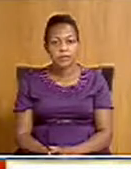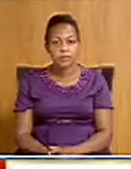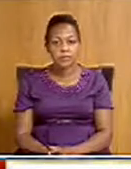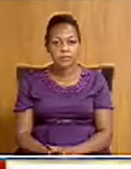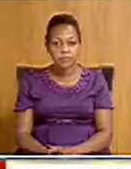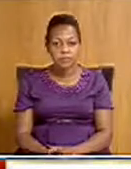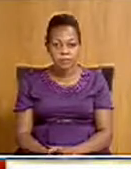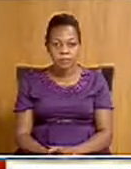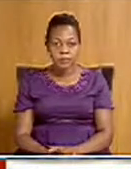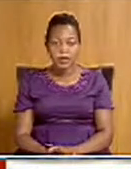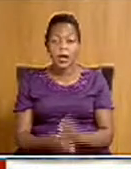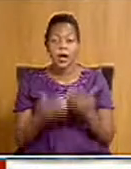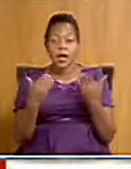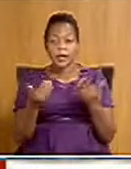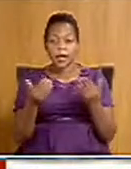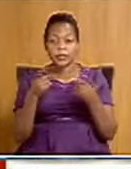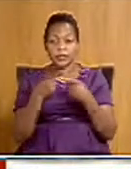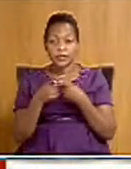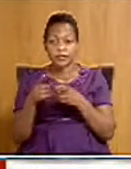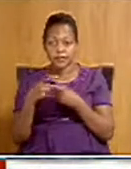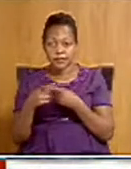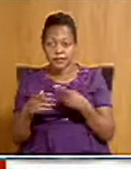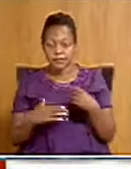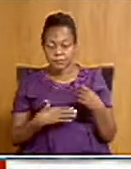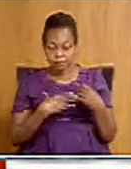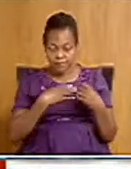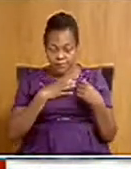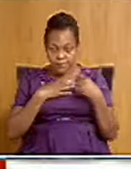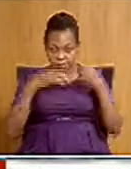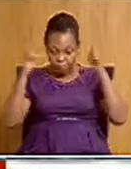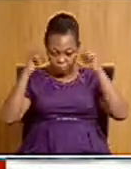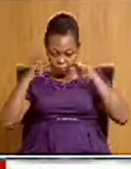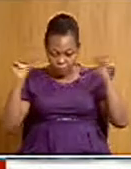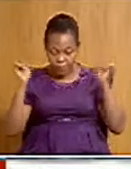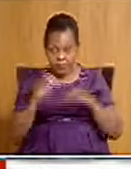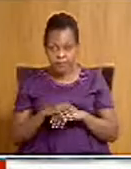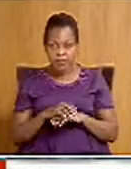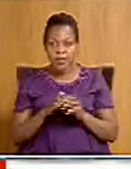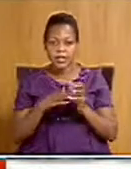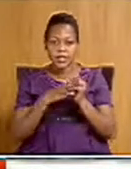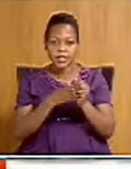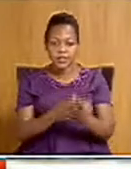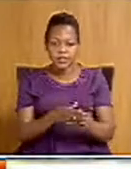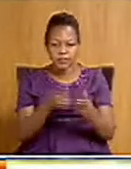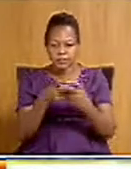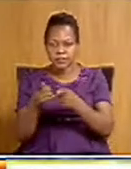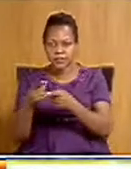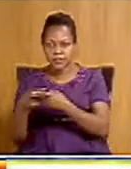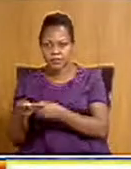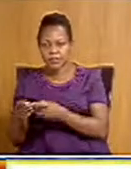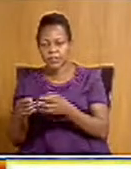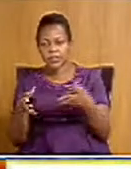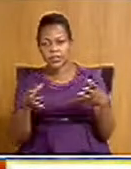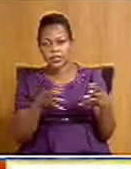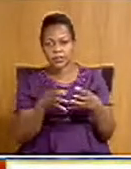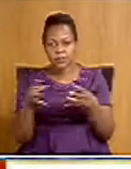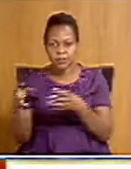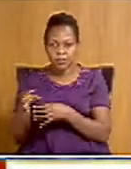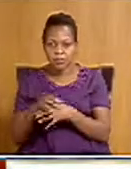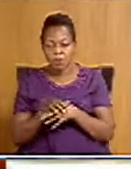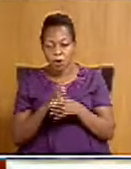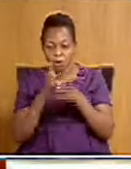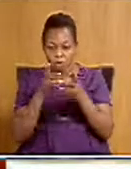Your Excellencies, the visiting heads of state, Your Excellencies, heads of delegations, the